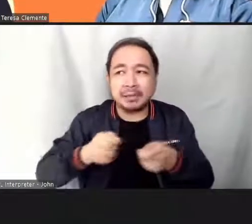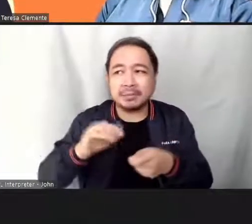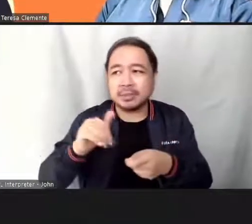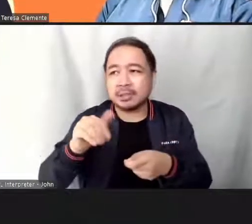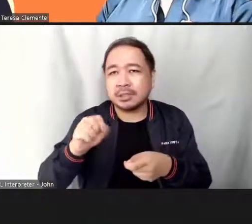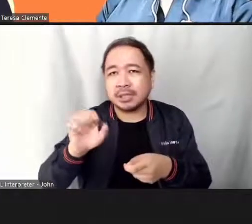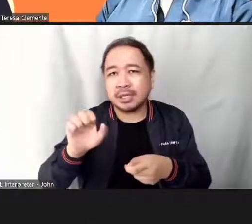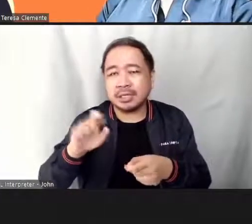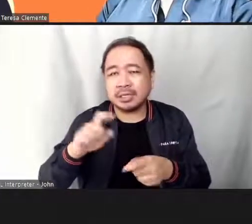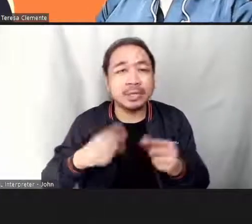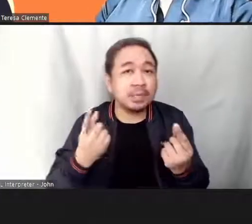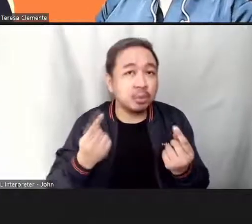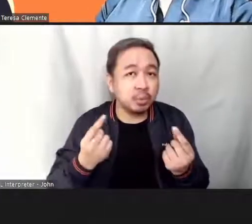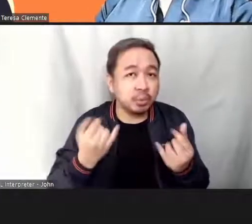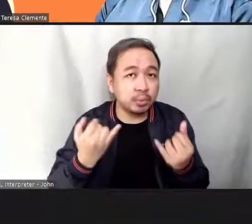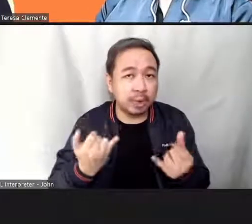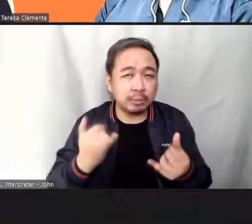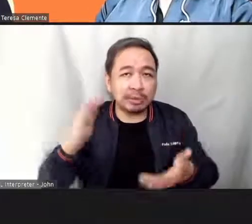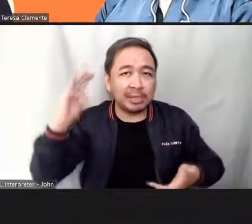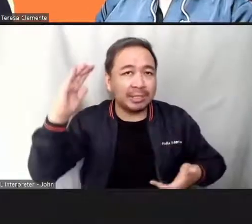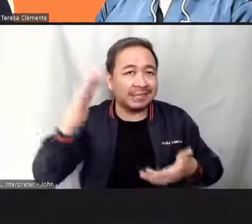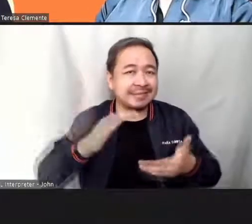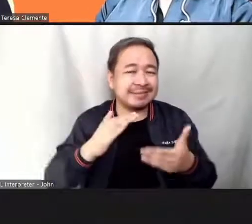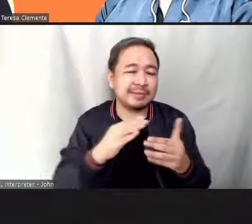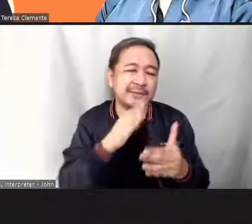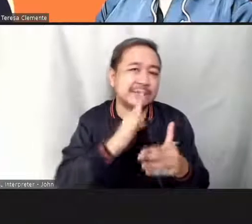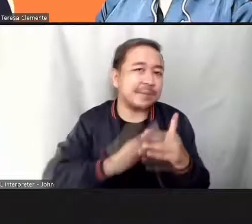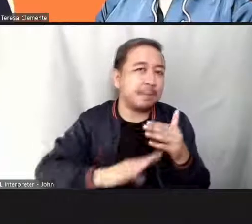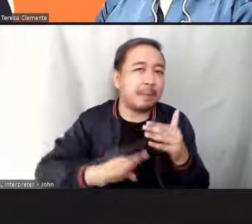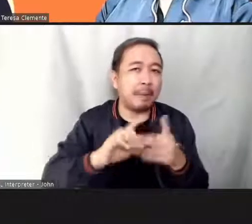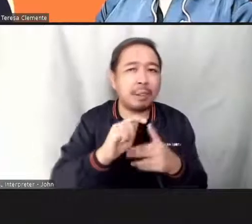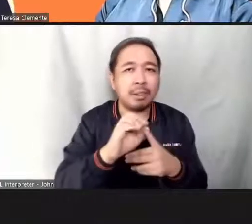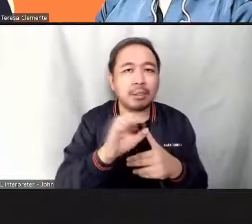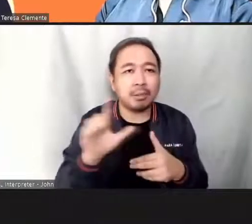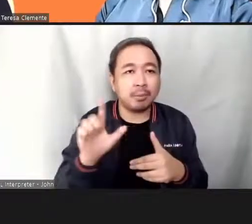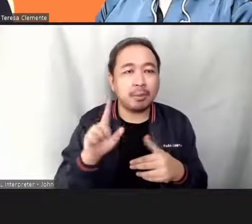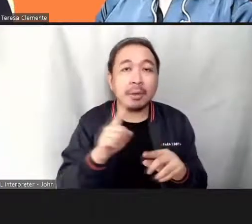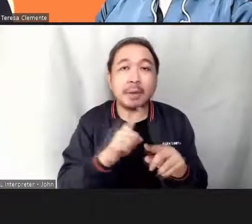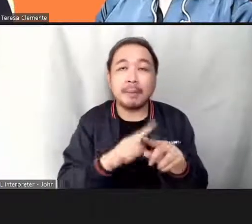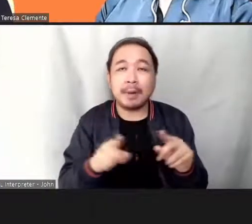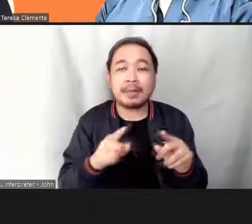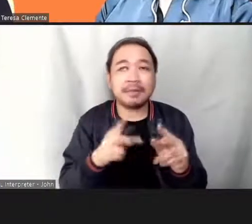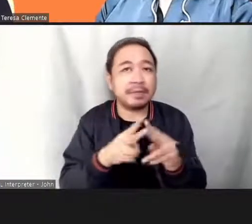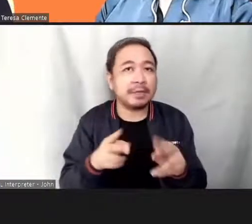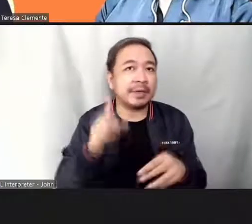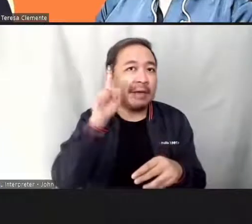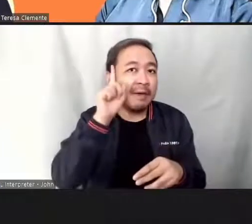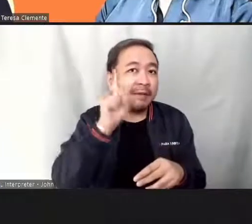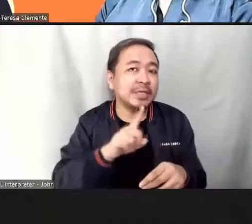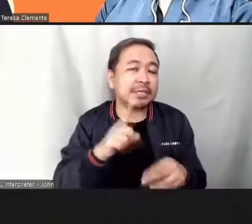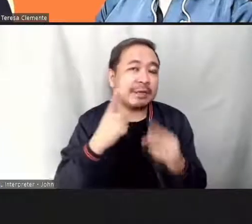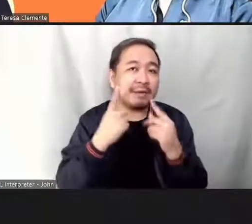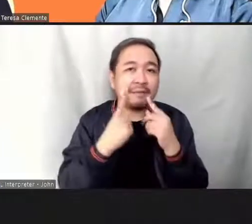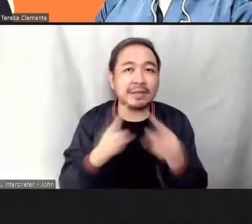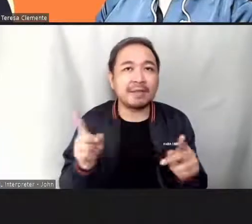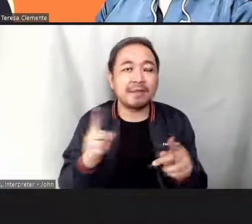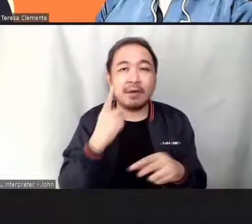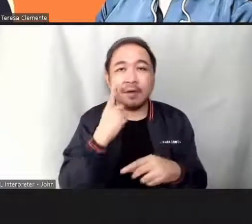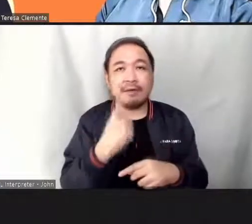is really to come up with a simple tool, but very efficient and effective in terms of